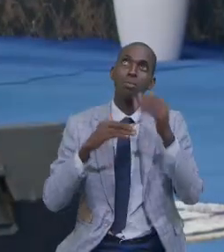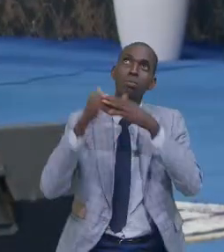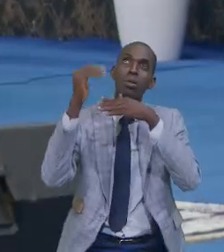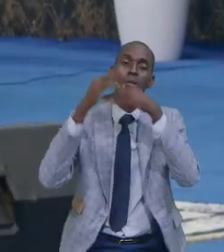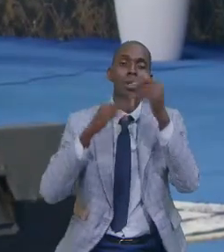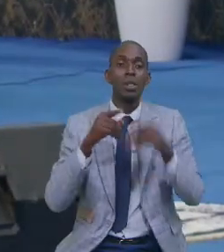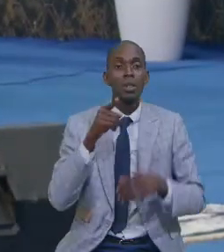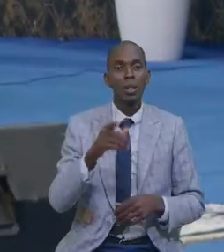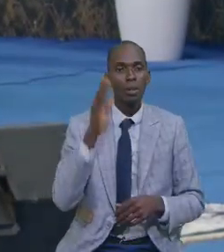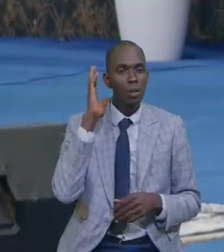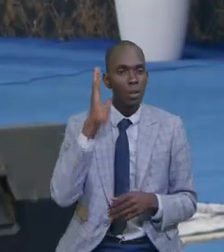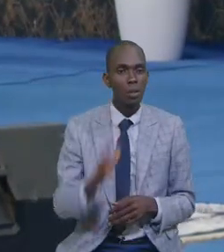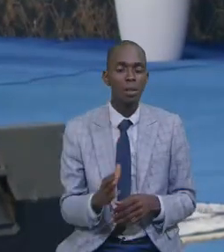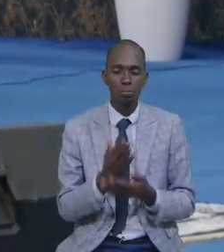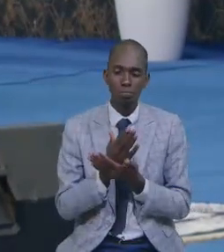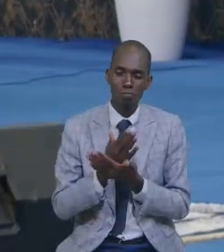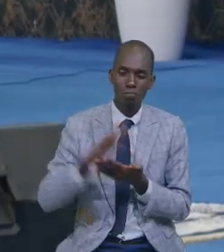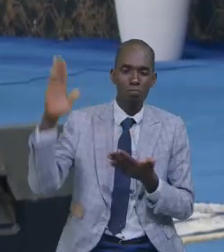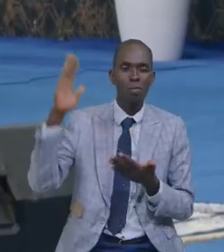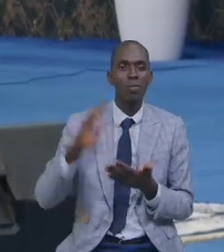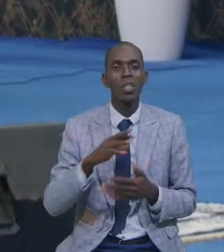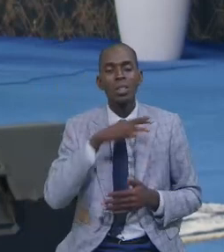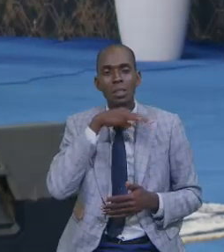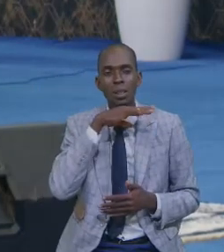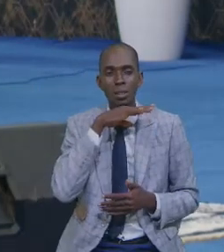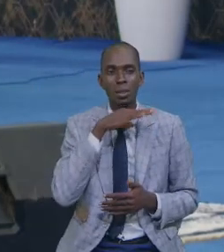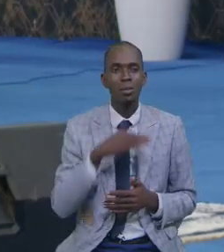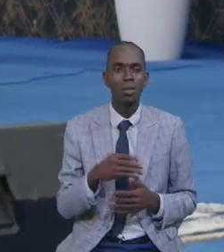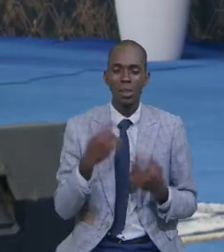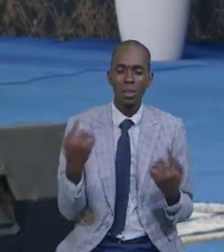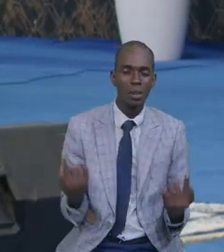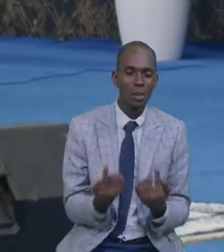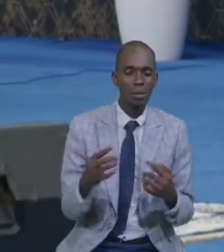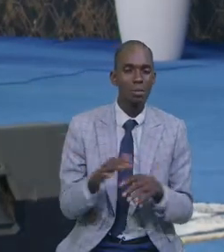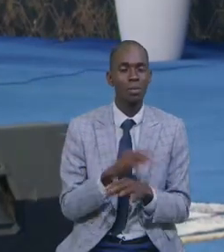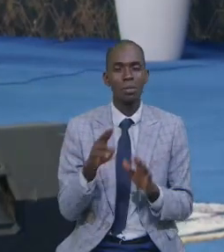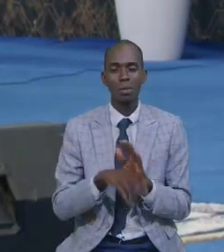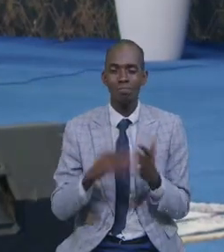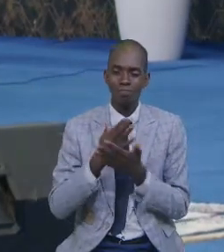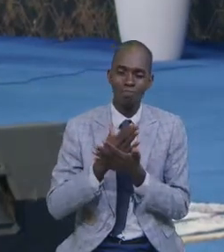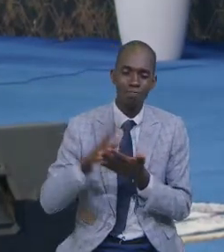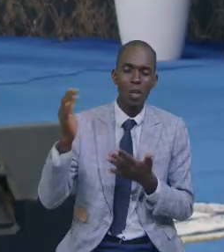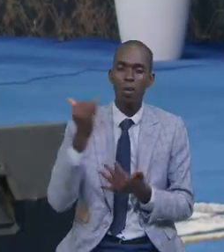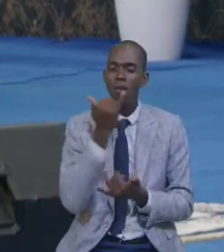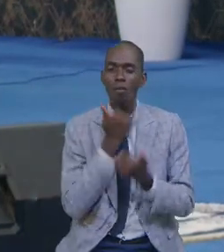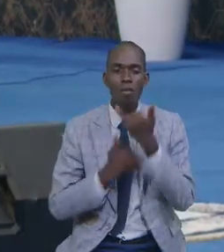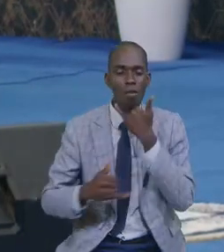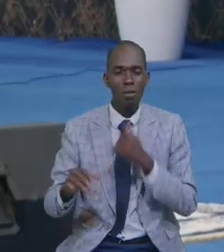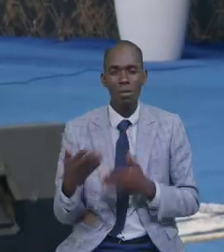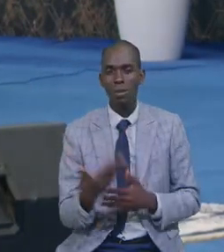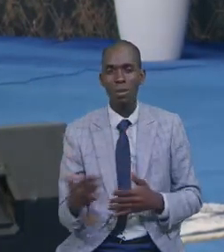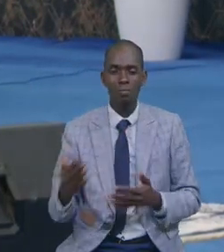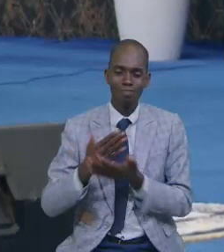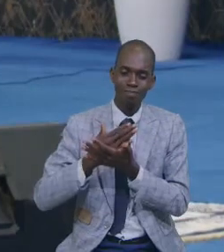shalt put away iniquity, transgression, sin, wrongdoing far from